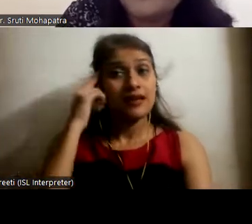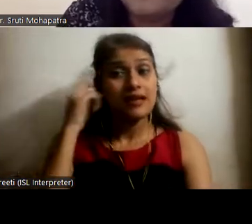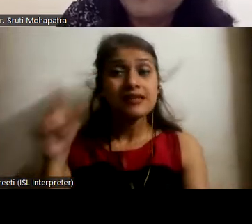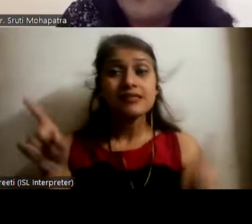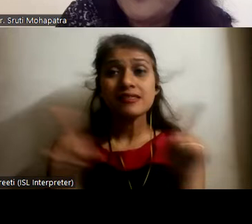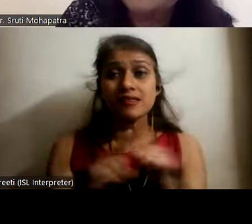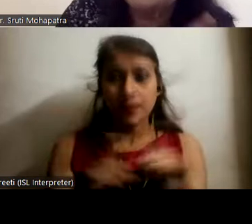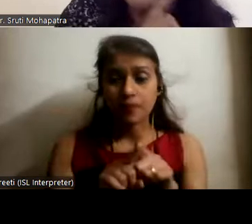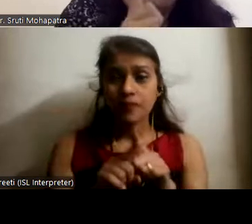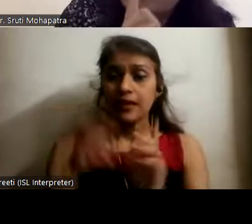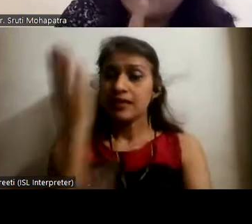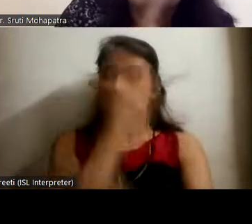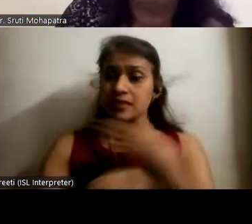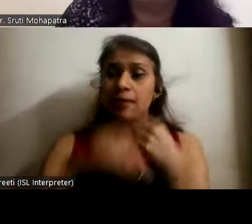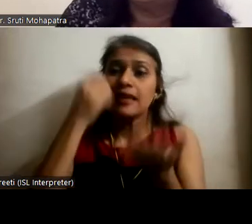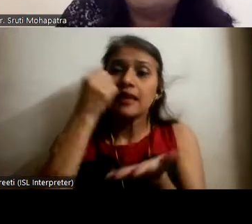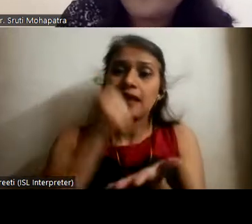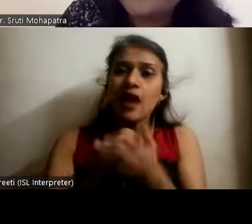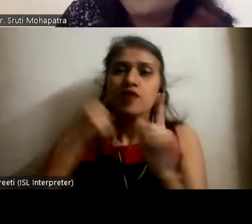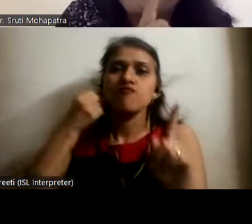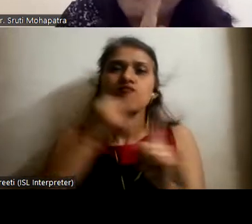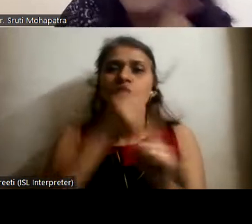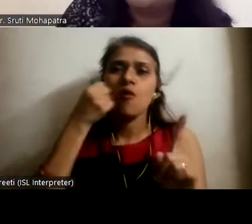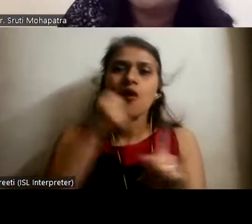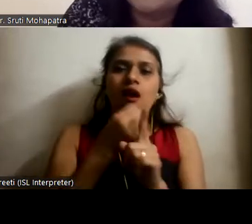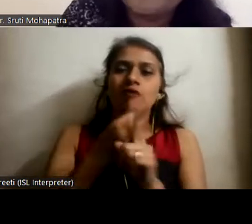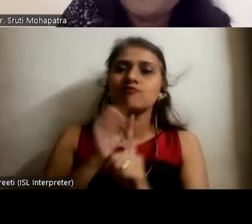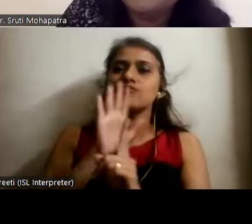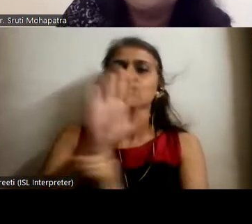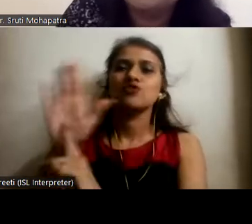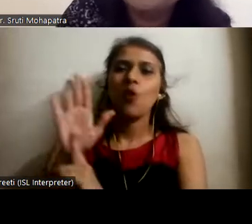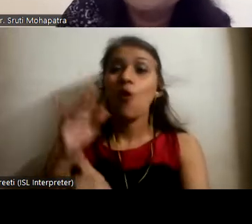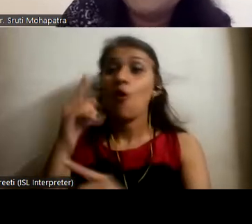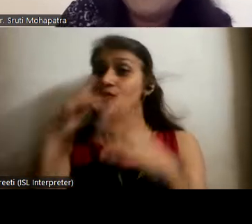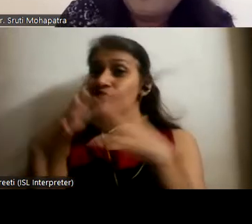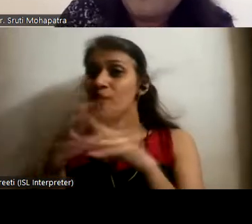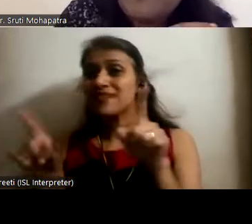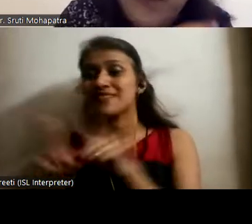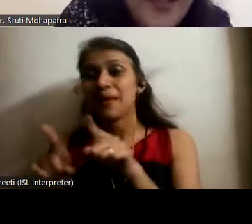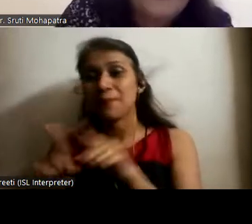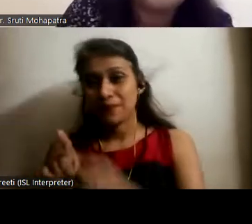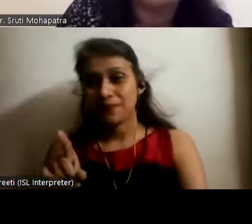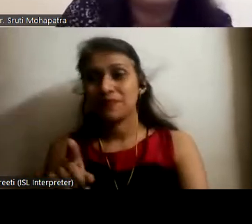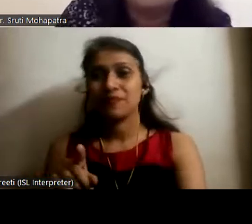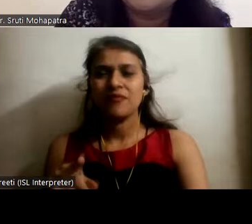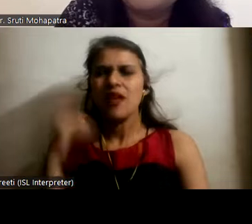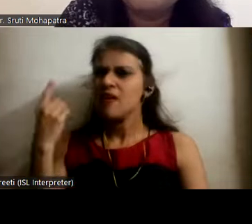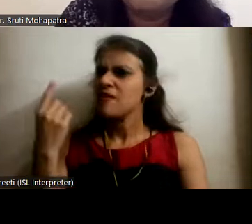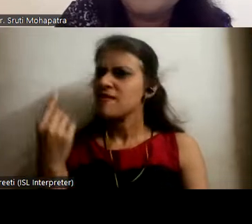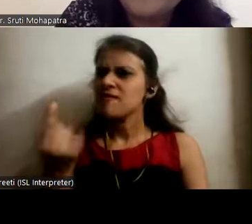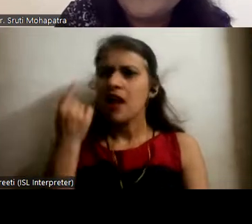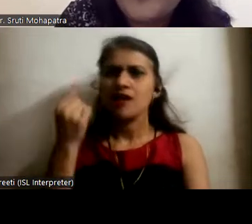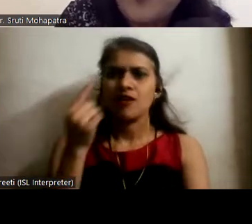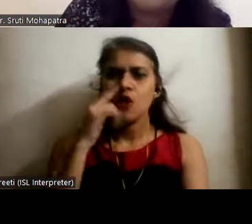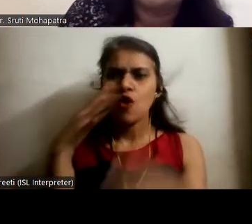disability rights movement also finds reflection in the feminism movement, where very quickly the feminism